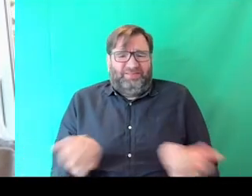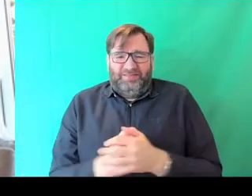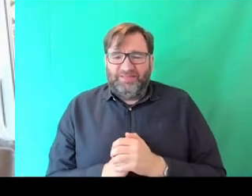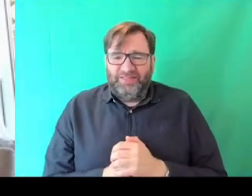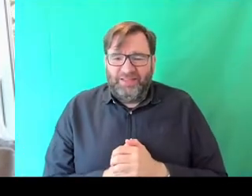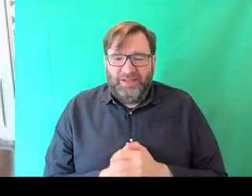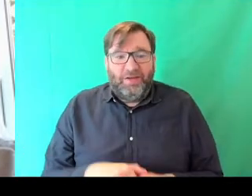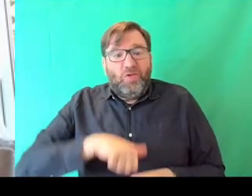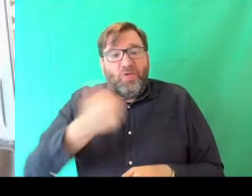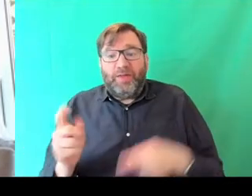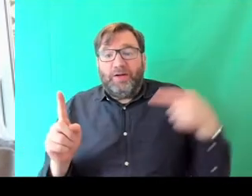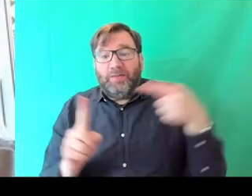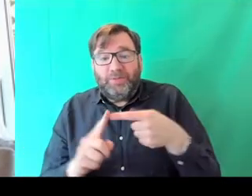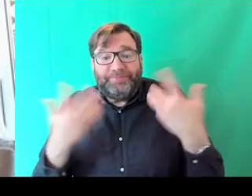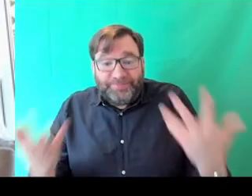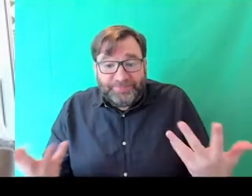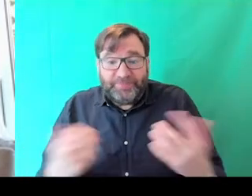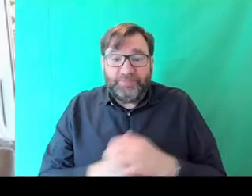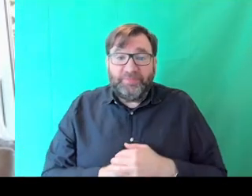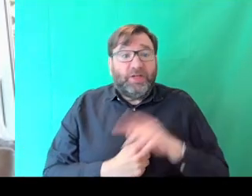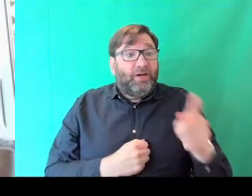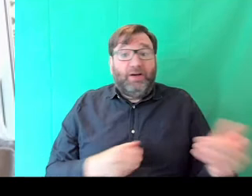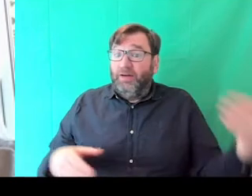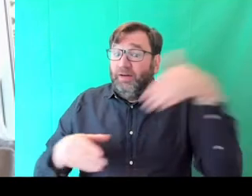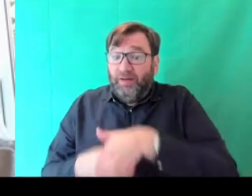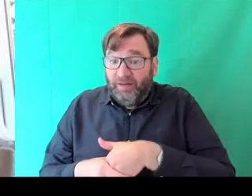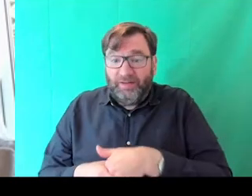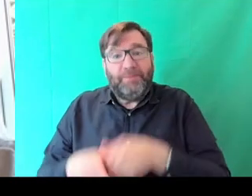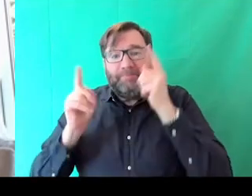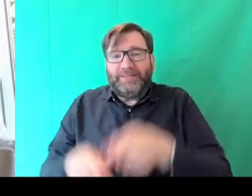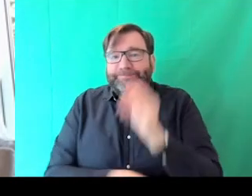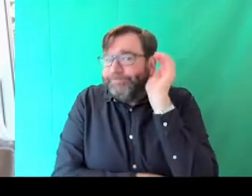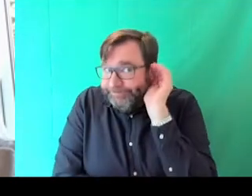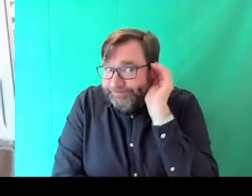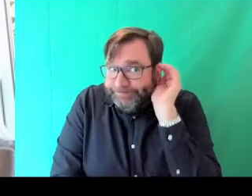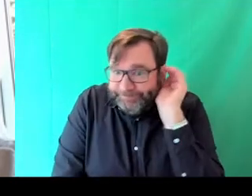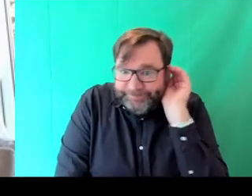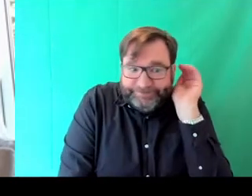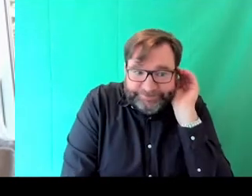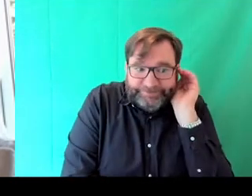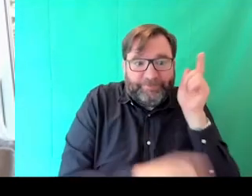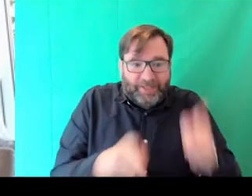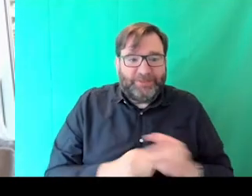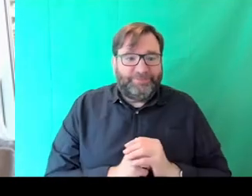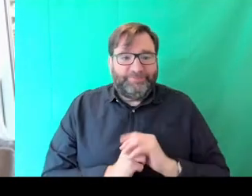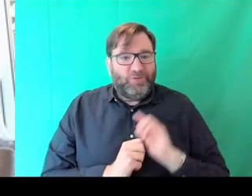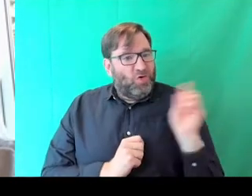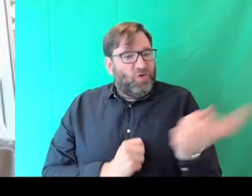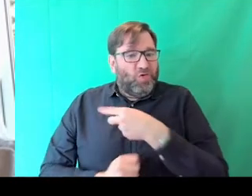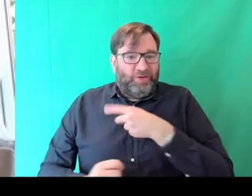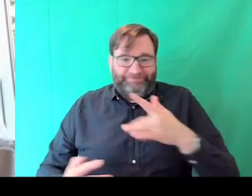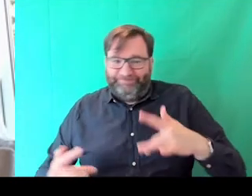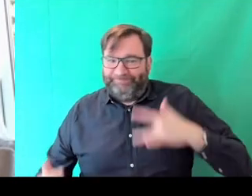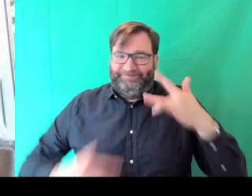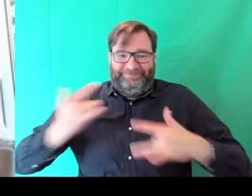they don't necessarily ask like, oh, what about those paper towel holders that you literally have to have two hands to dry your hands with? You